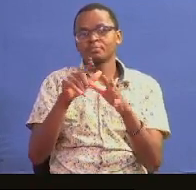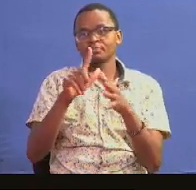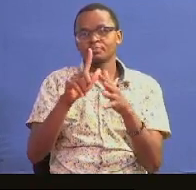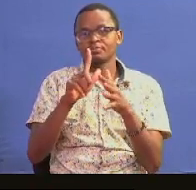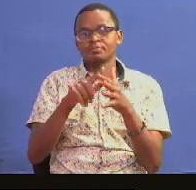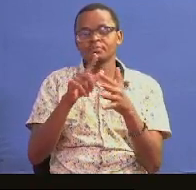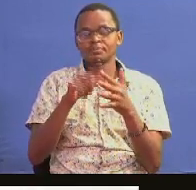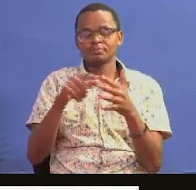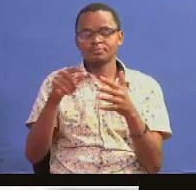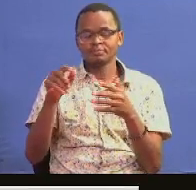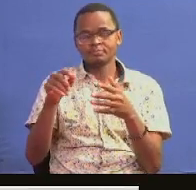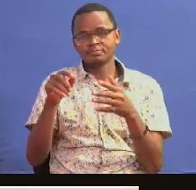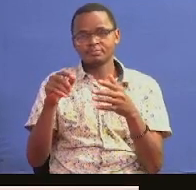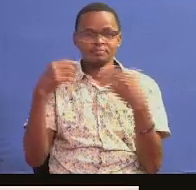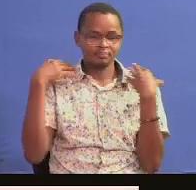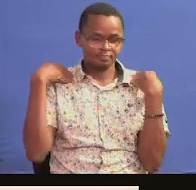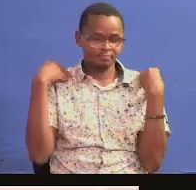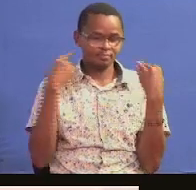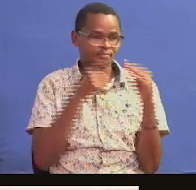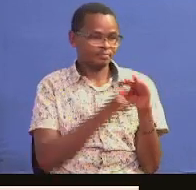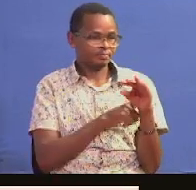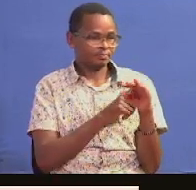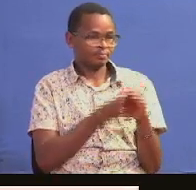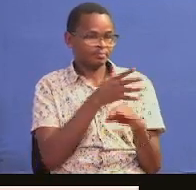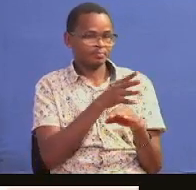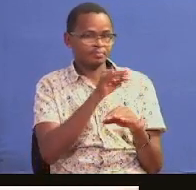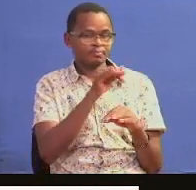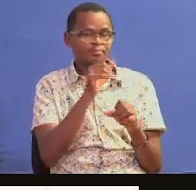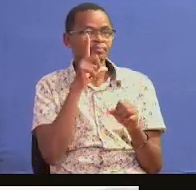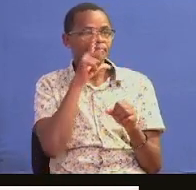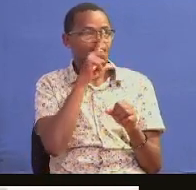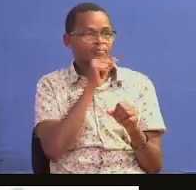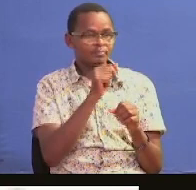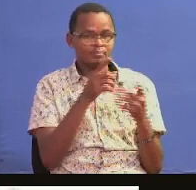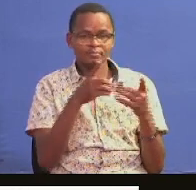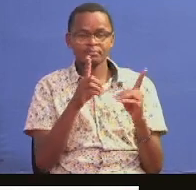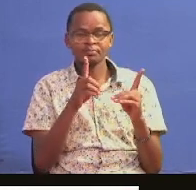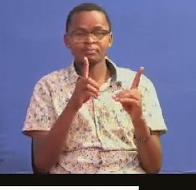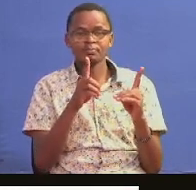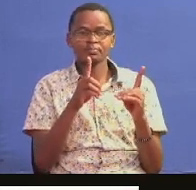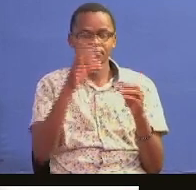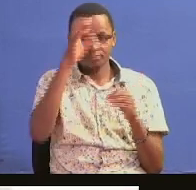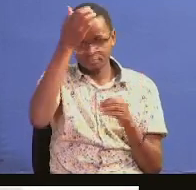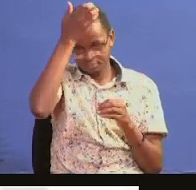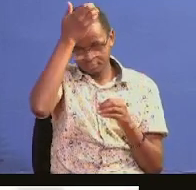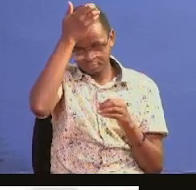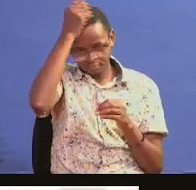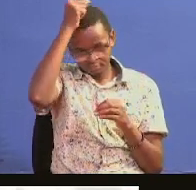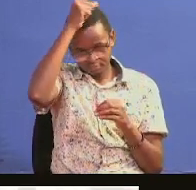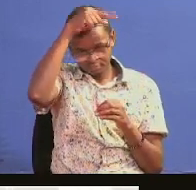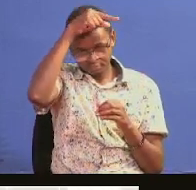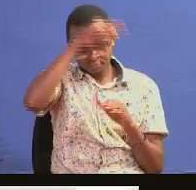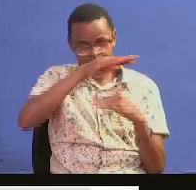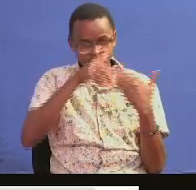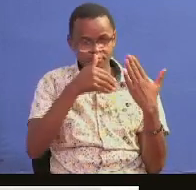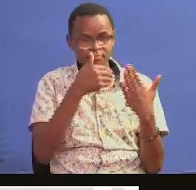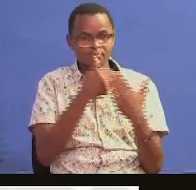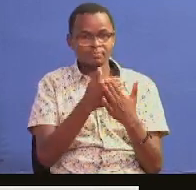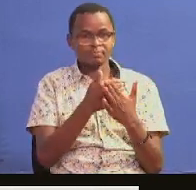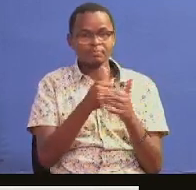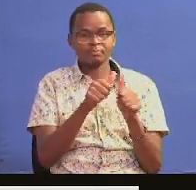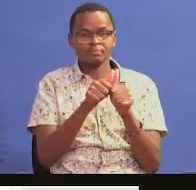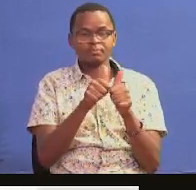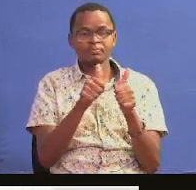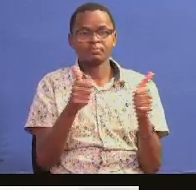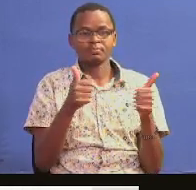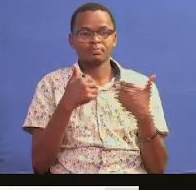areas that nurses goes for practicals, so that by the time this nurse is done, whether with a diploma nurse, whether a degree nurse, they are all rounded,